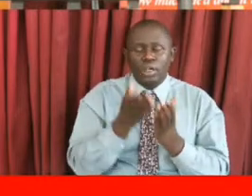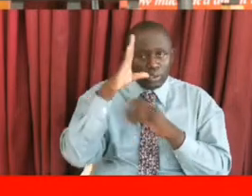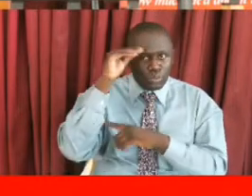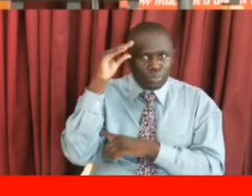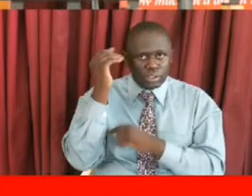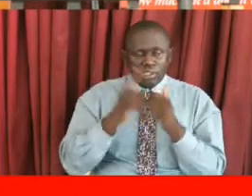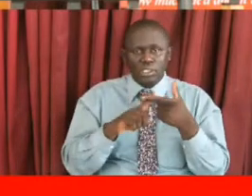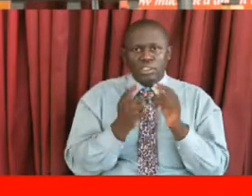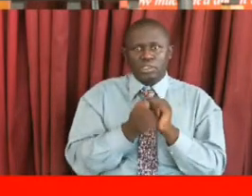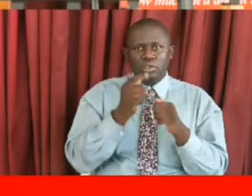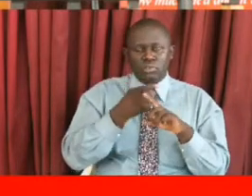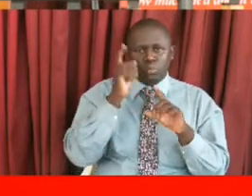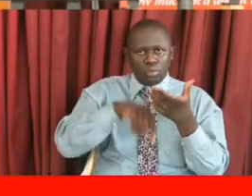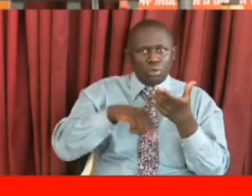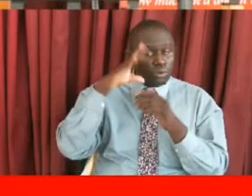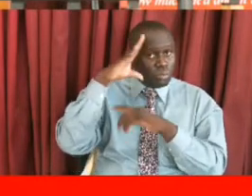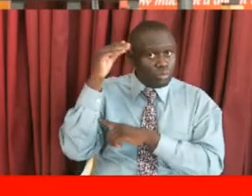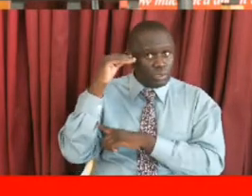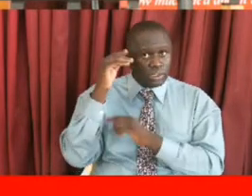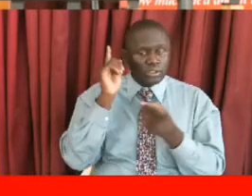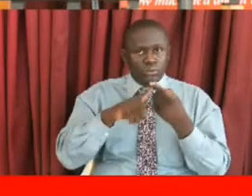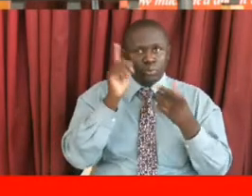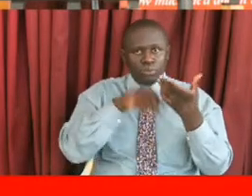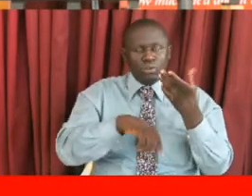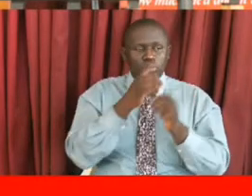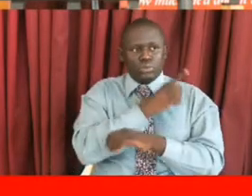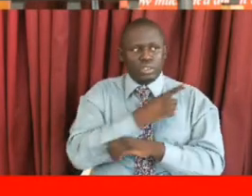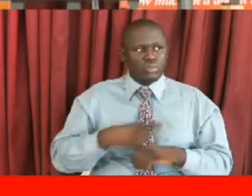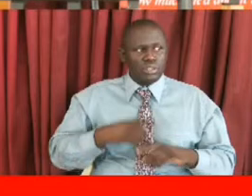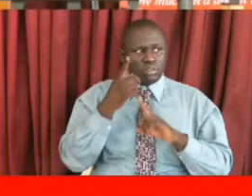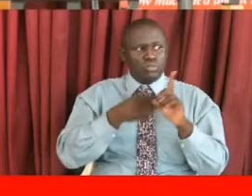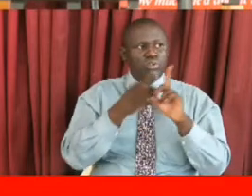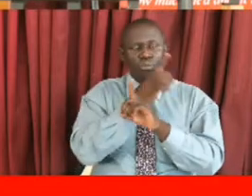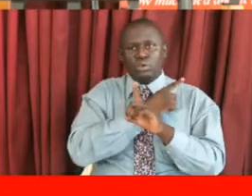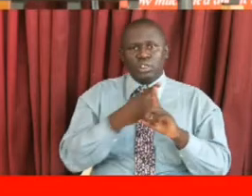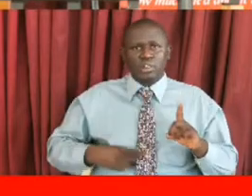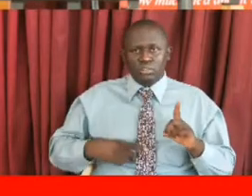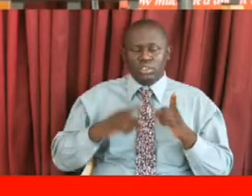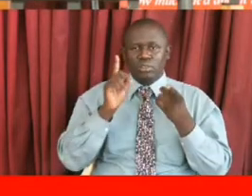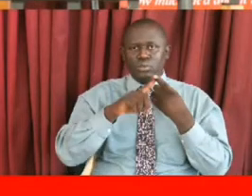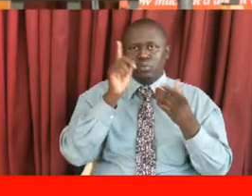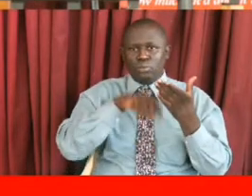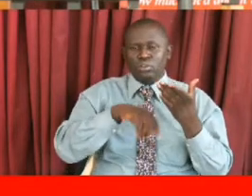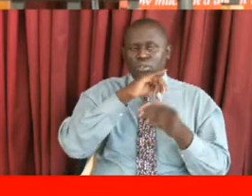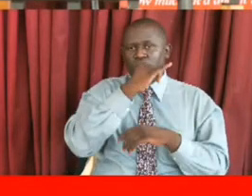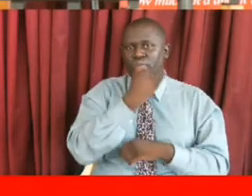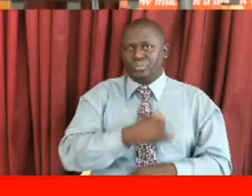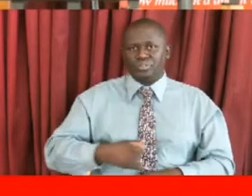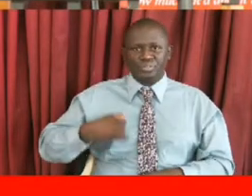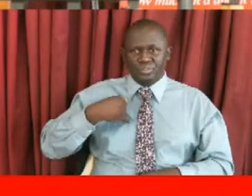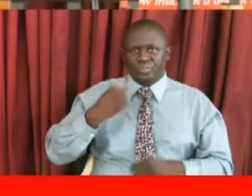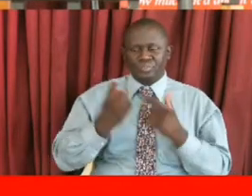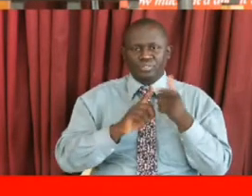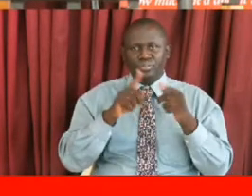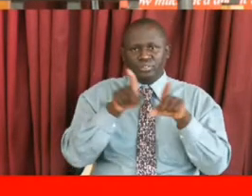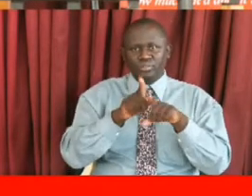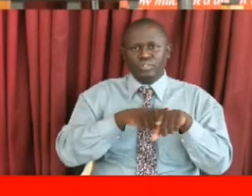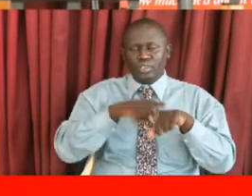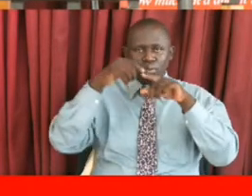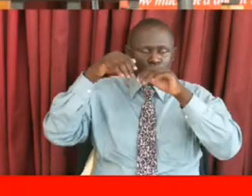from Moses to David from David Joseph okay Mark the word on